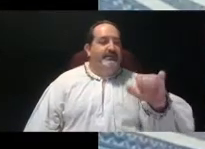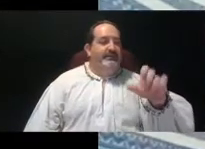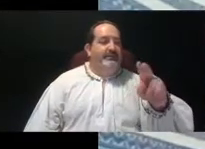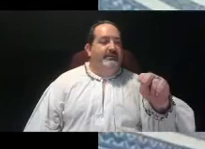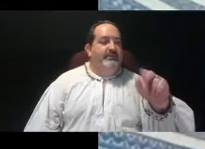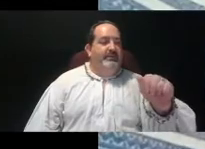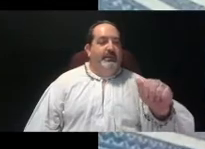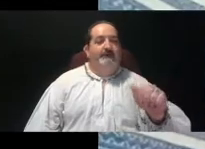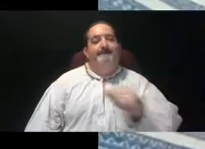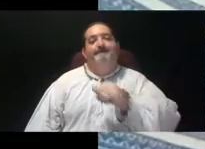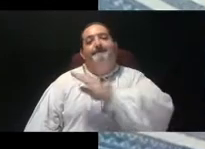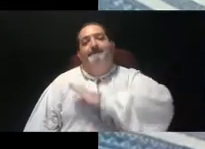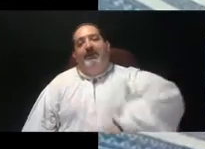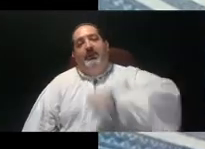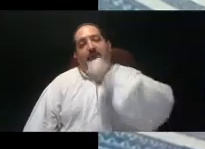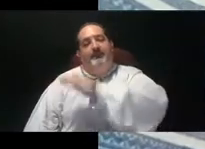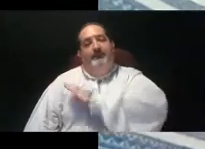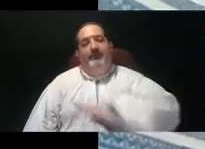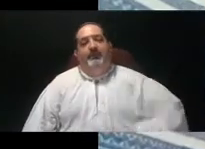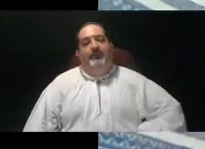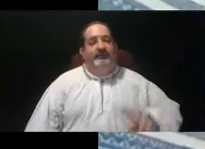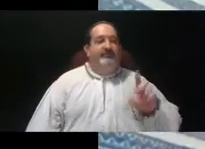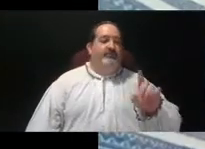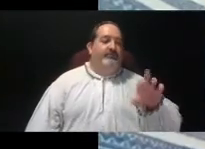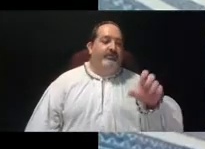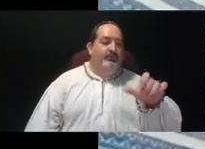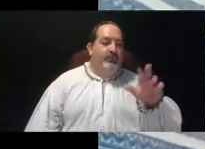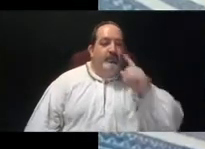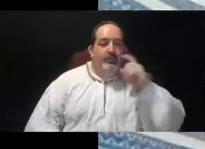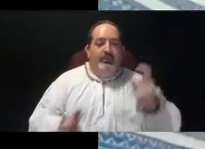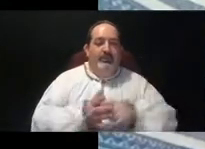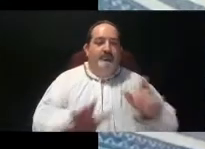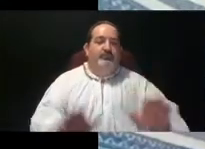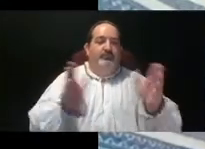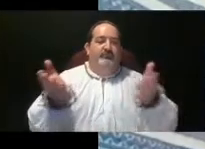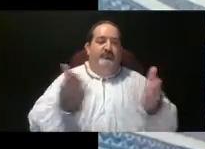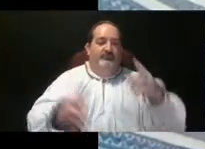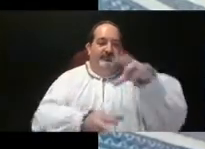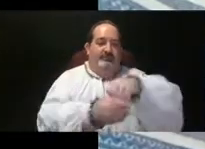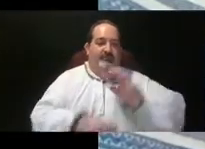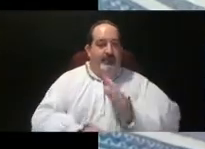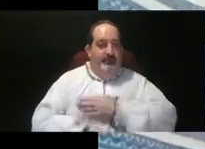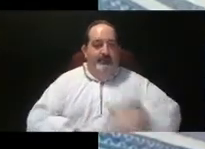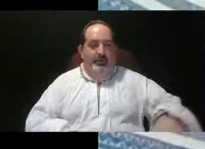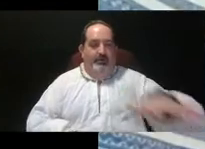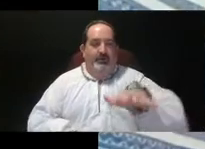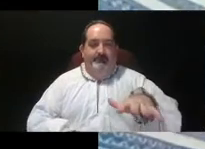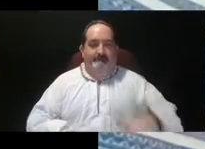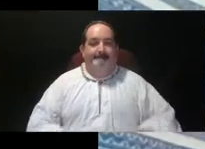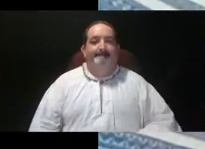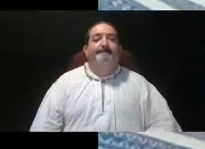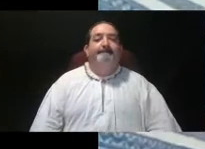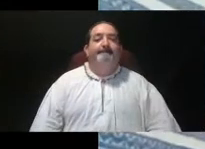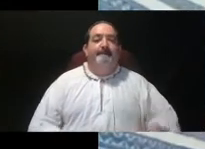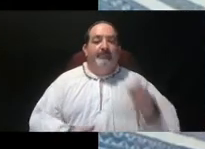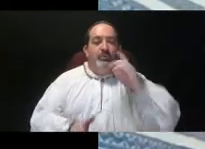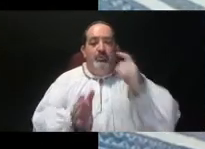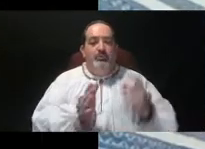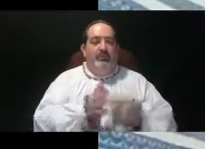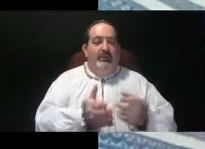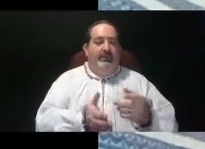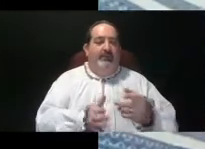of Dreiburgen, upon recognition of that great service which has been done within the confines of our barony, do hereby